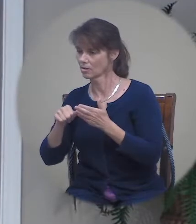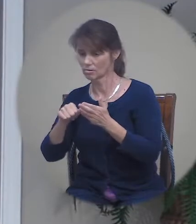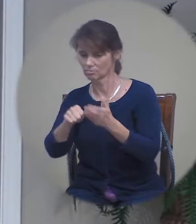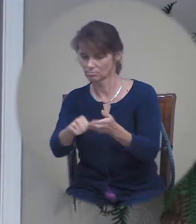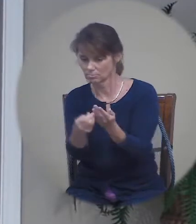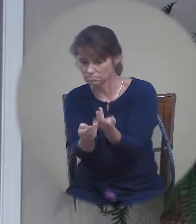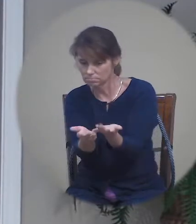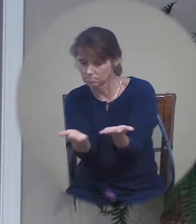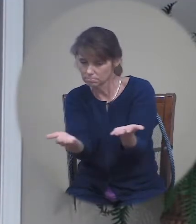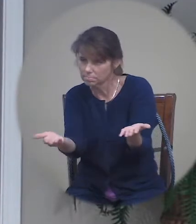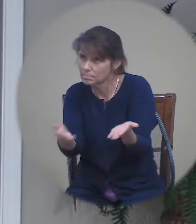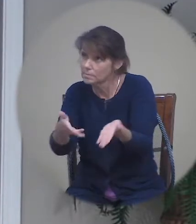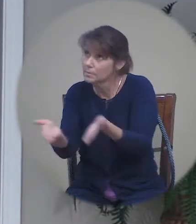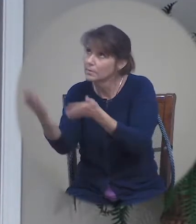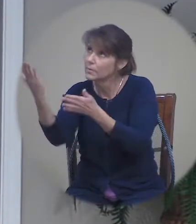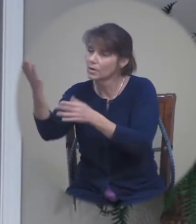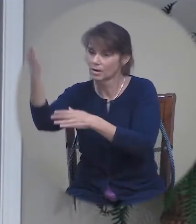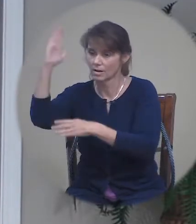Lord?